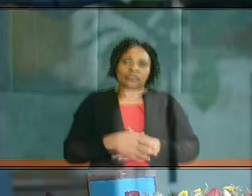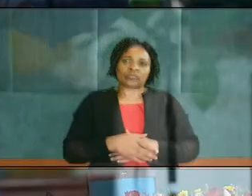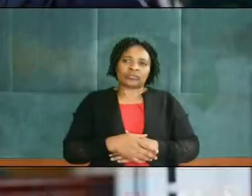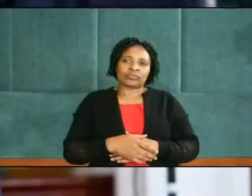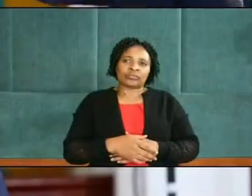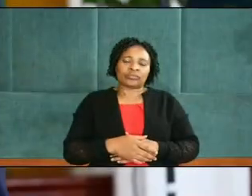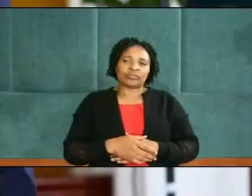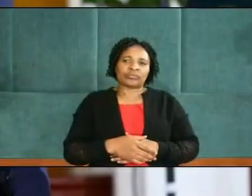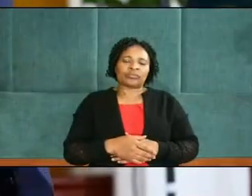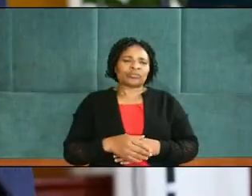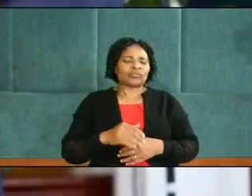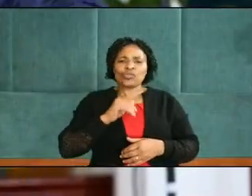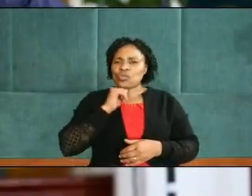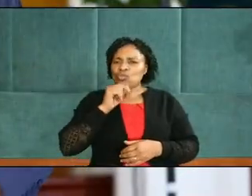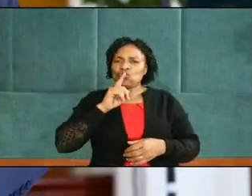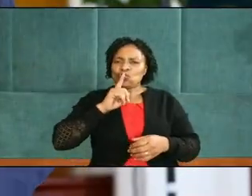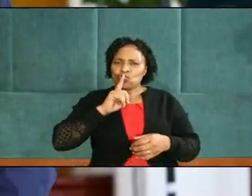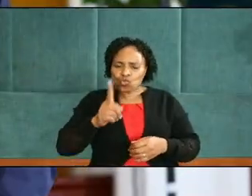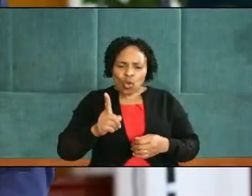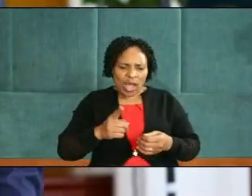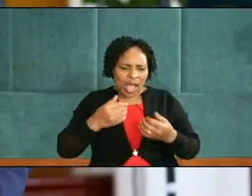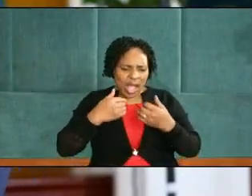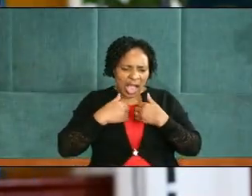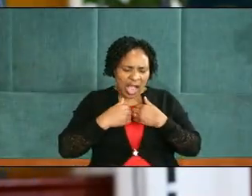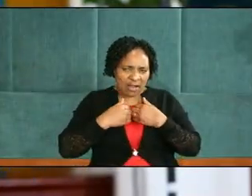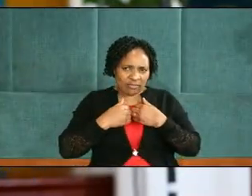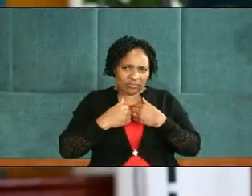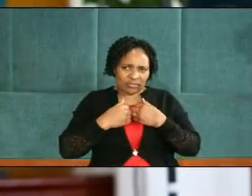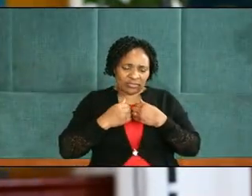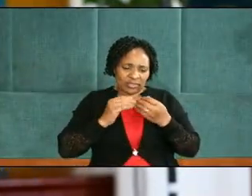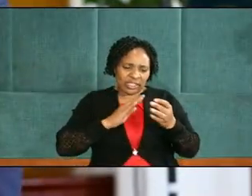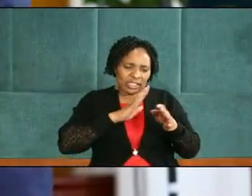and you're not too sure that you have the deposit on your soul,